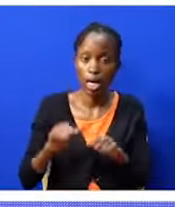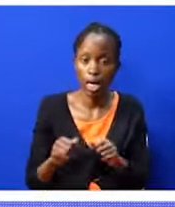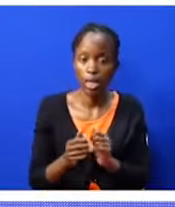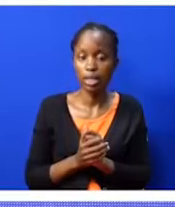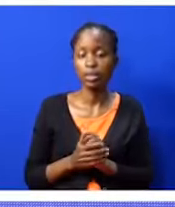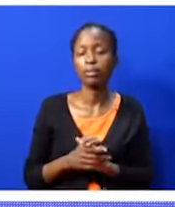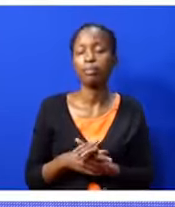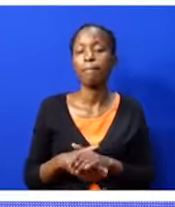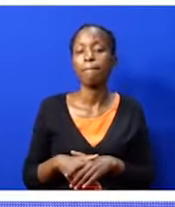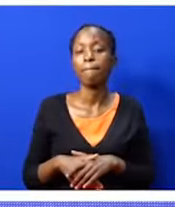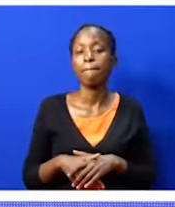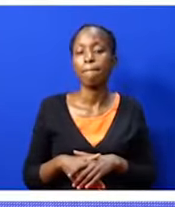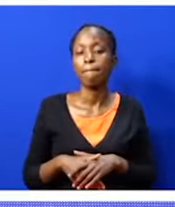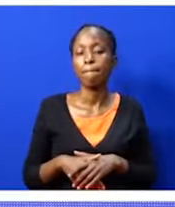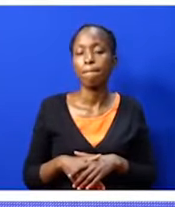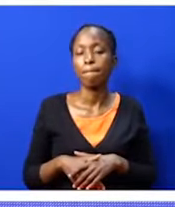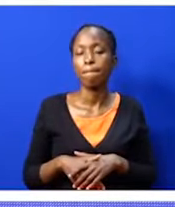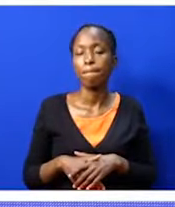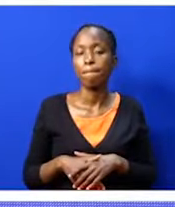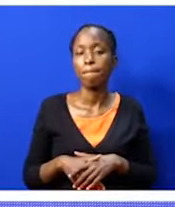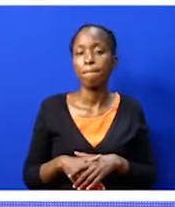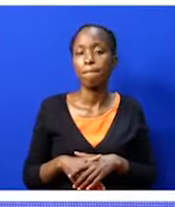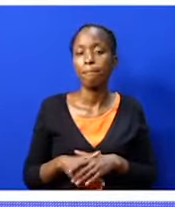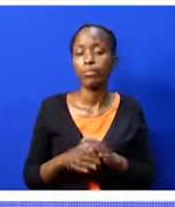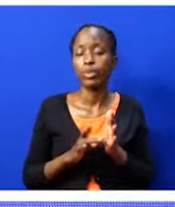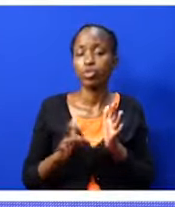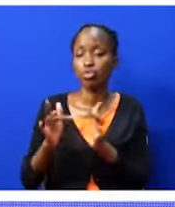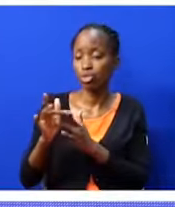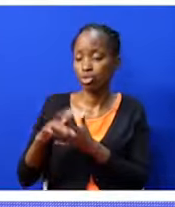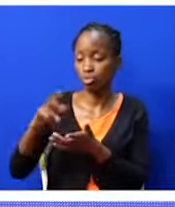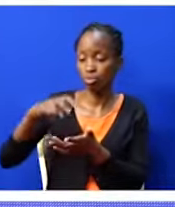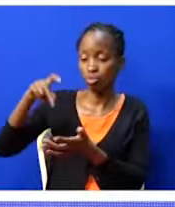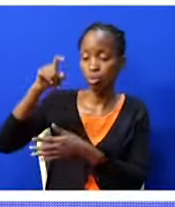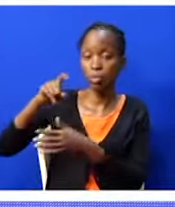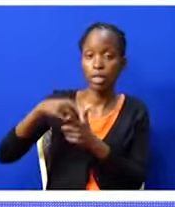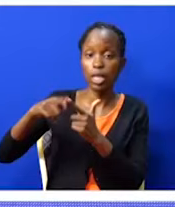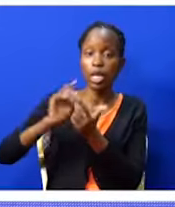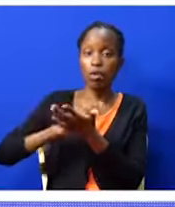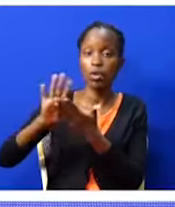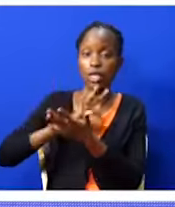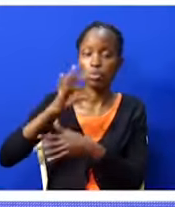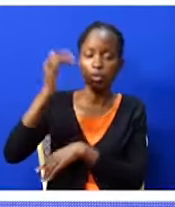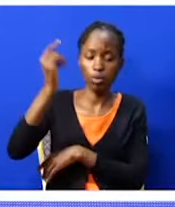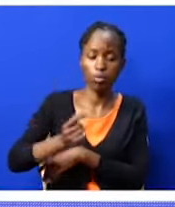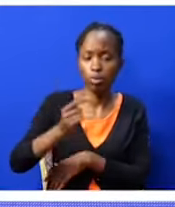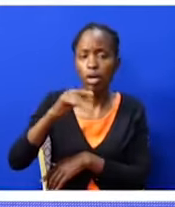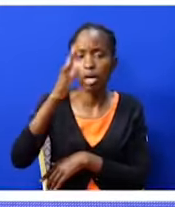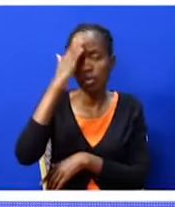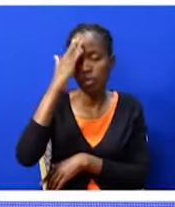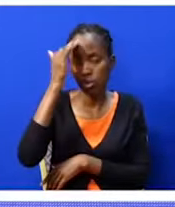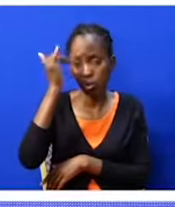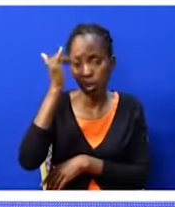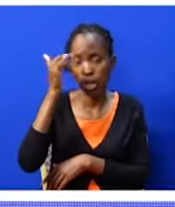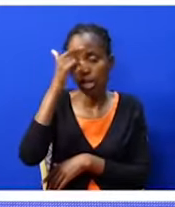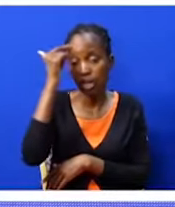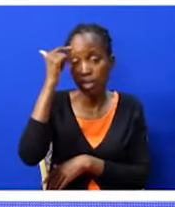Another version calls him the helper. Jesus had to go so that the Holy Spirit can come. And you know the reason why?